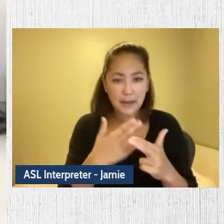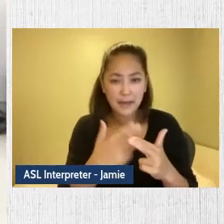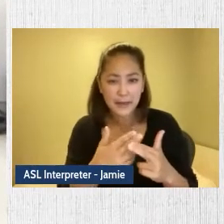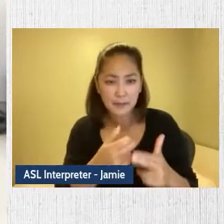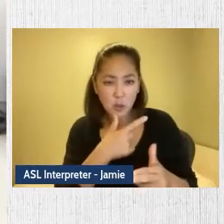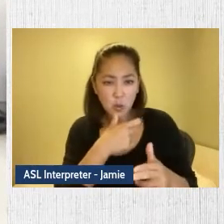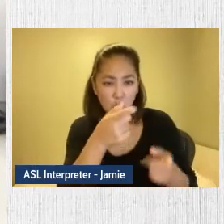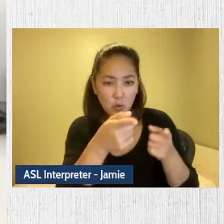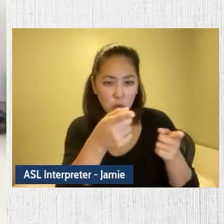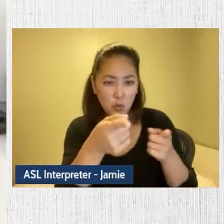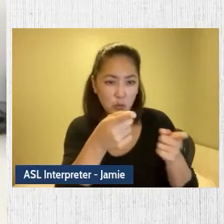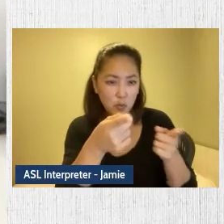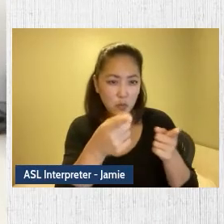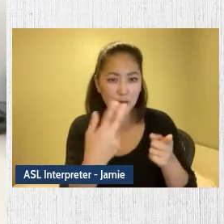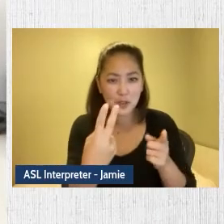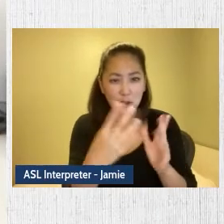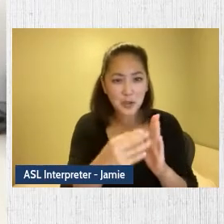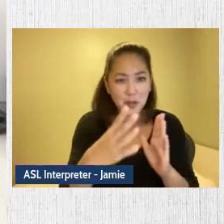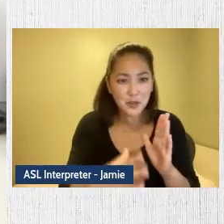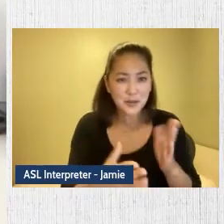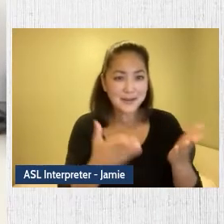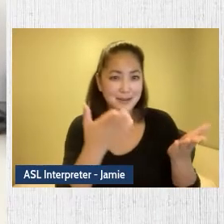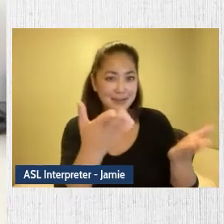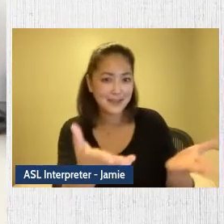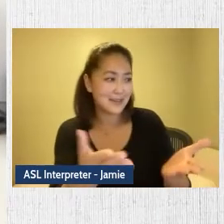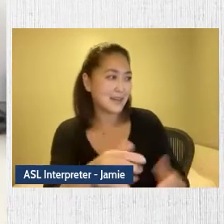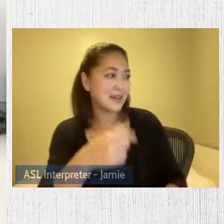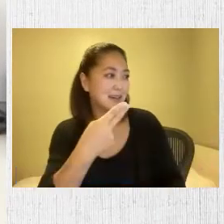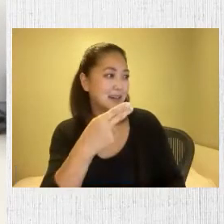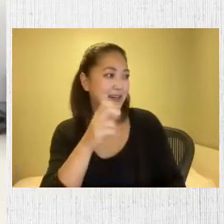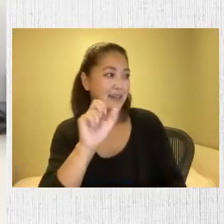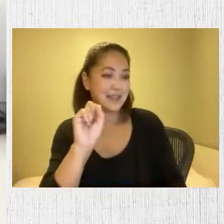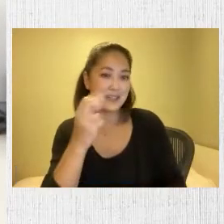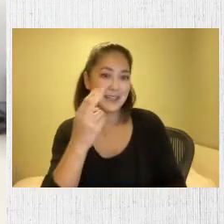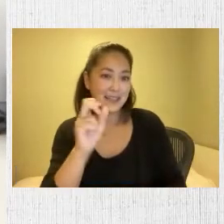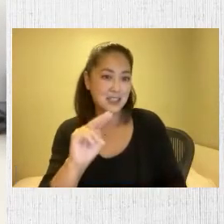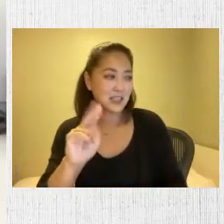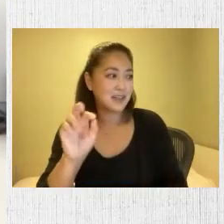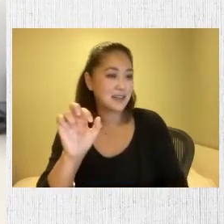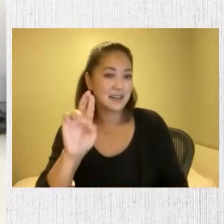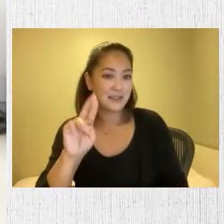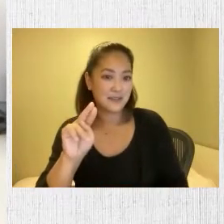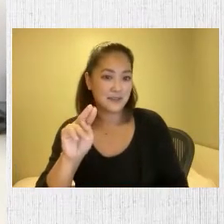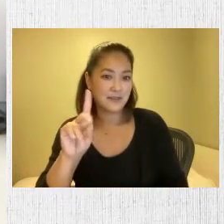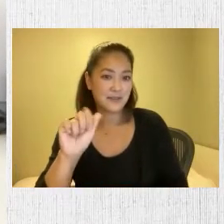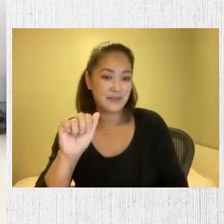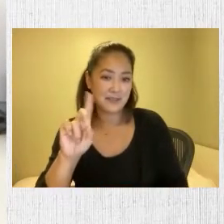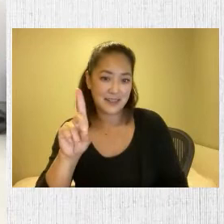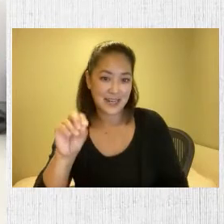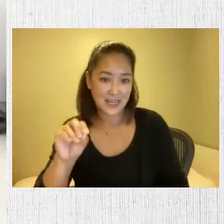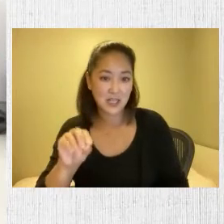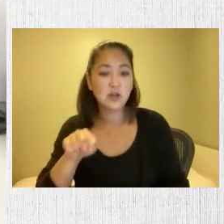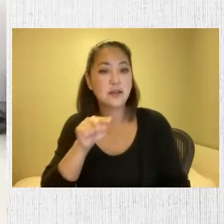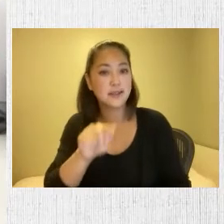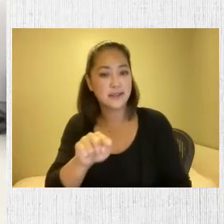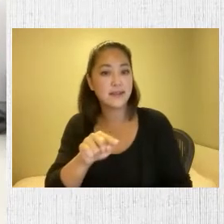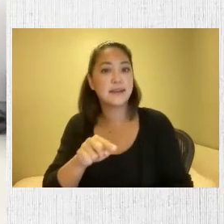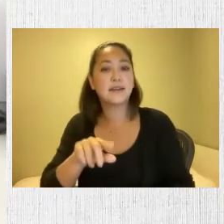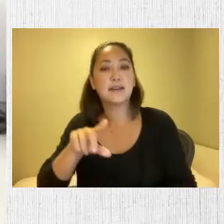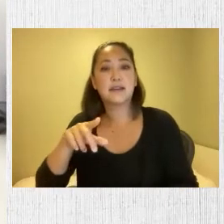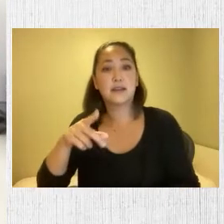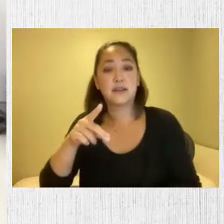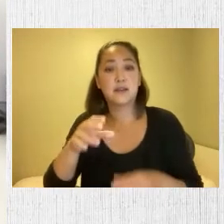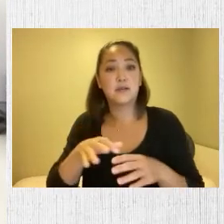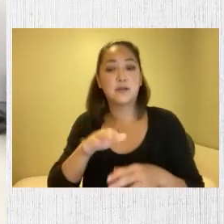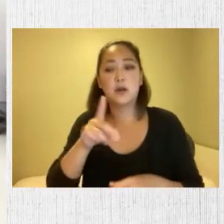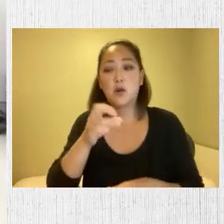to introduce the two students. We have Heshan Fernando, welcome, who's a postdoctoral fellow who works